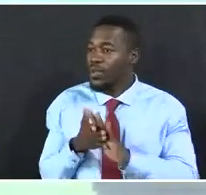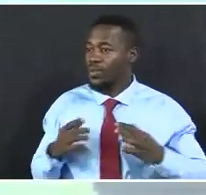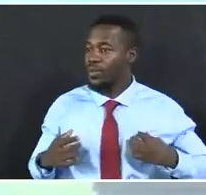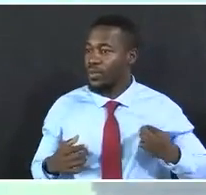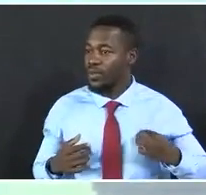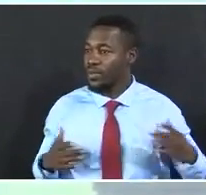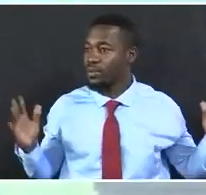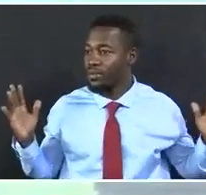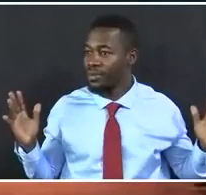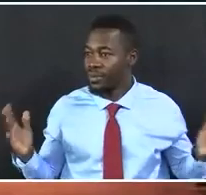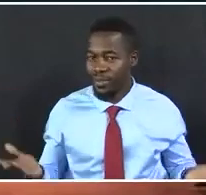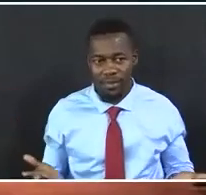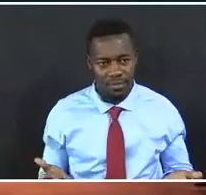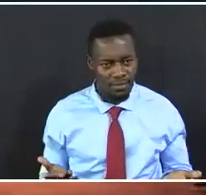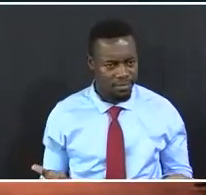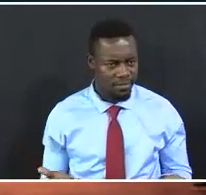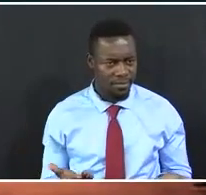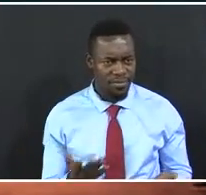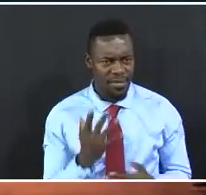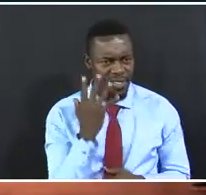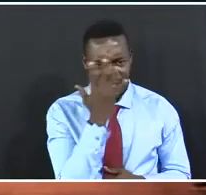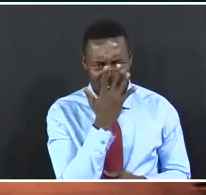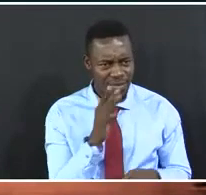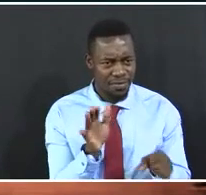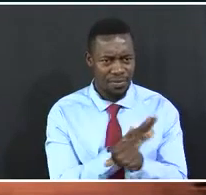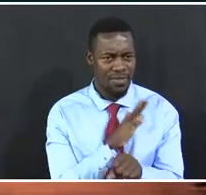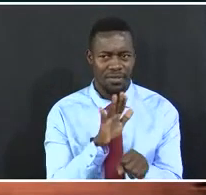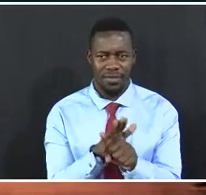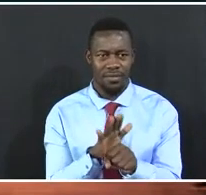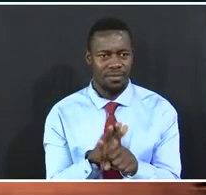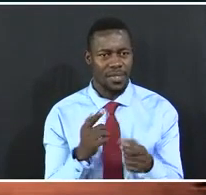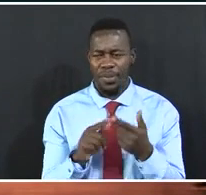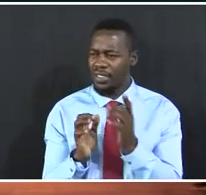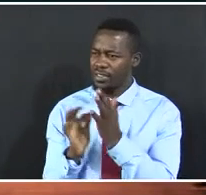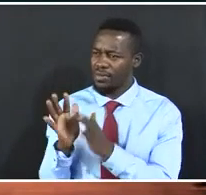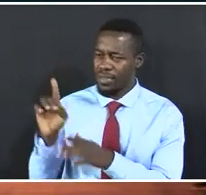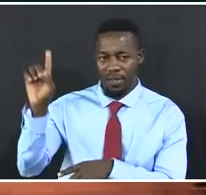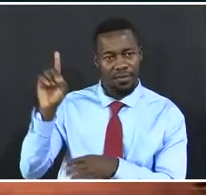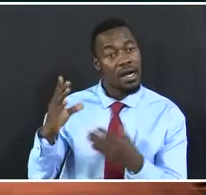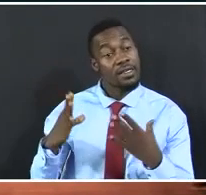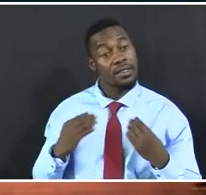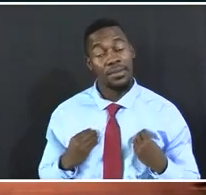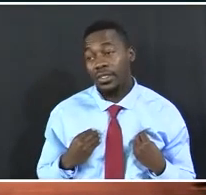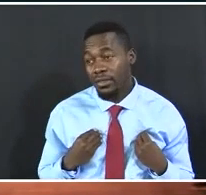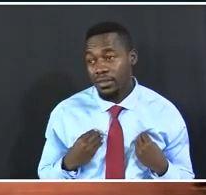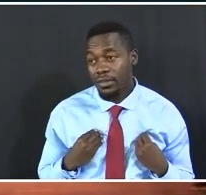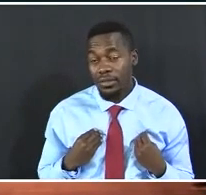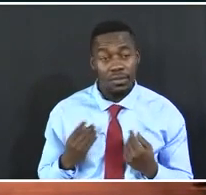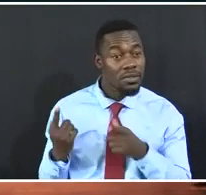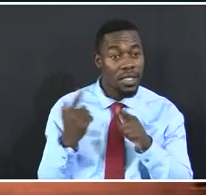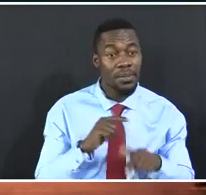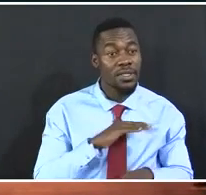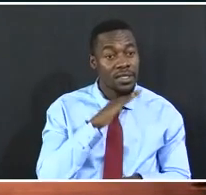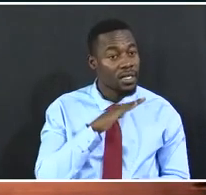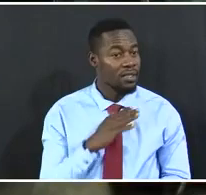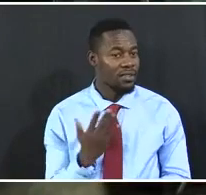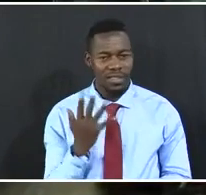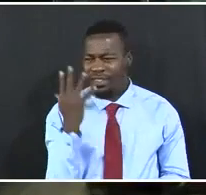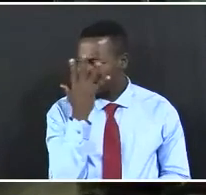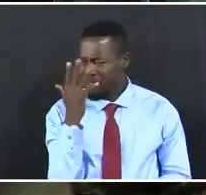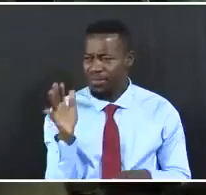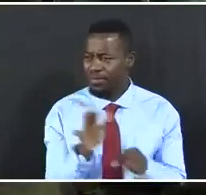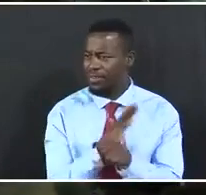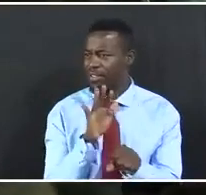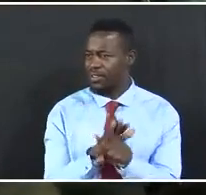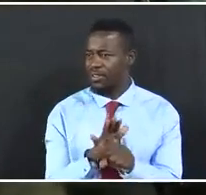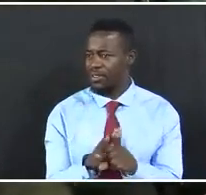lifted up, you ancient doors, that the King of glory may come in." Friends, For us to be